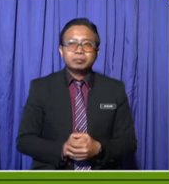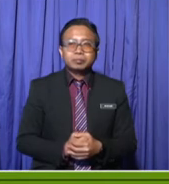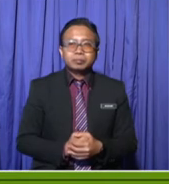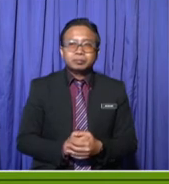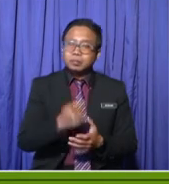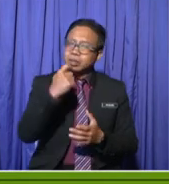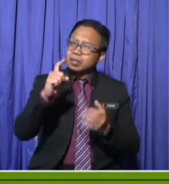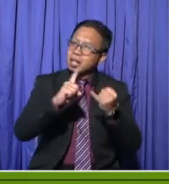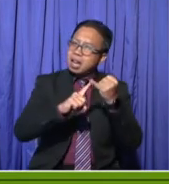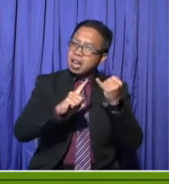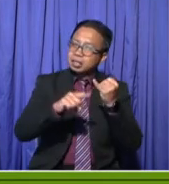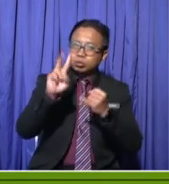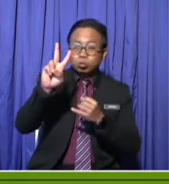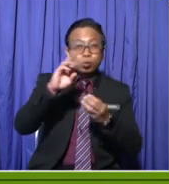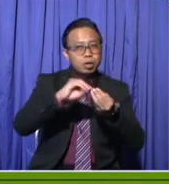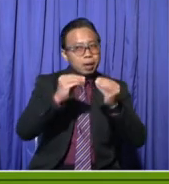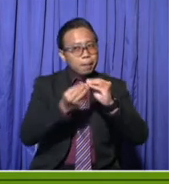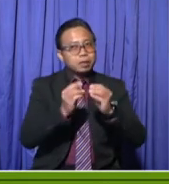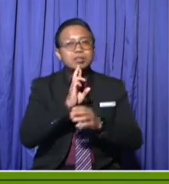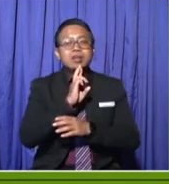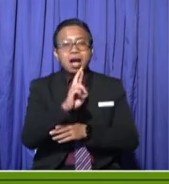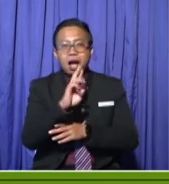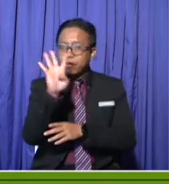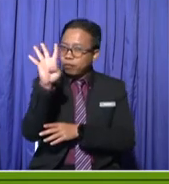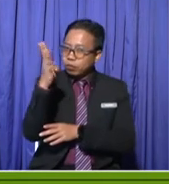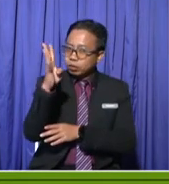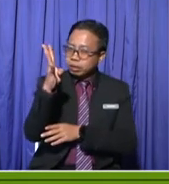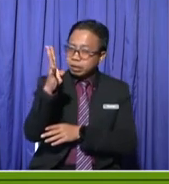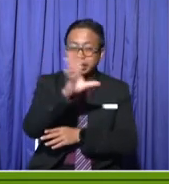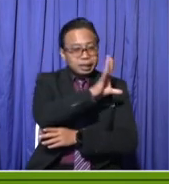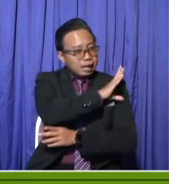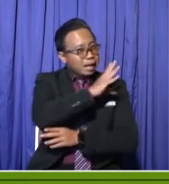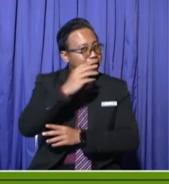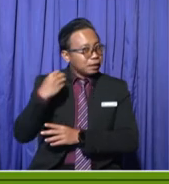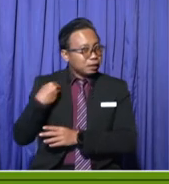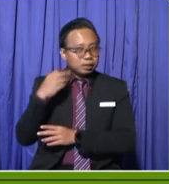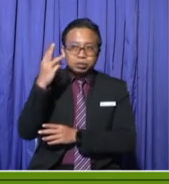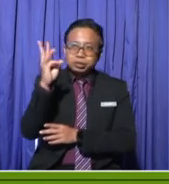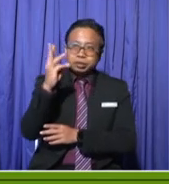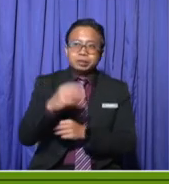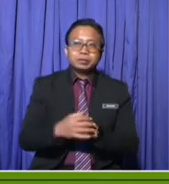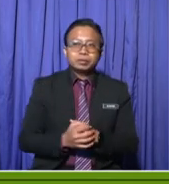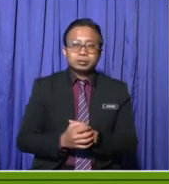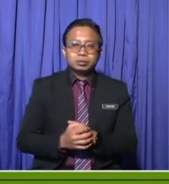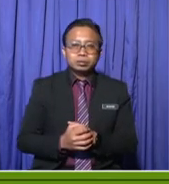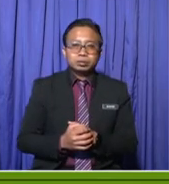The last two numbers are 14 and 16.